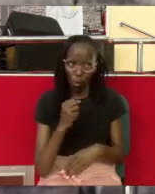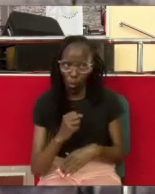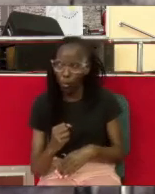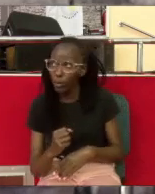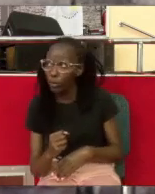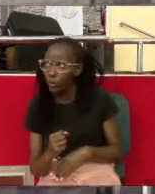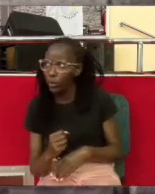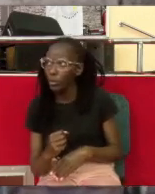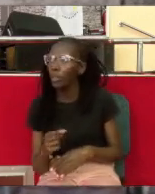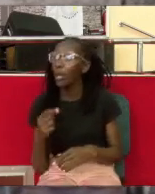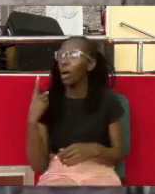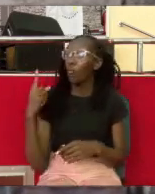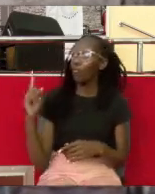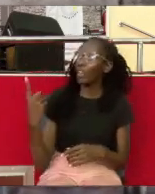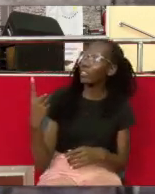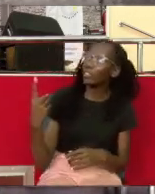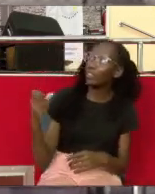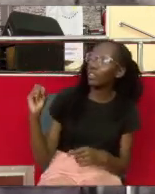Samuel chapter 8,